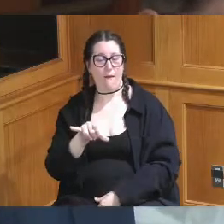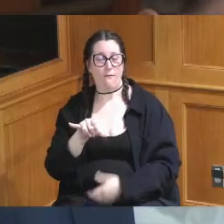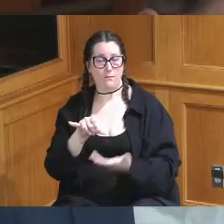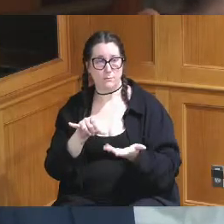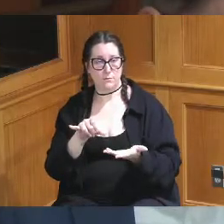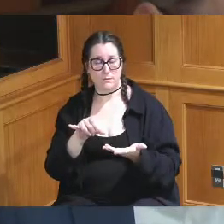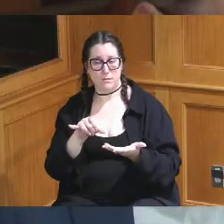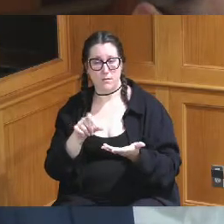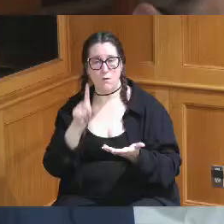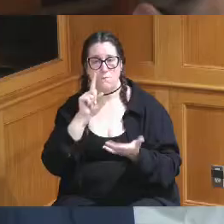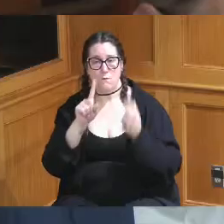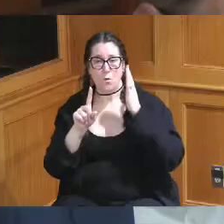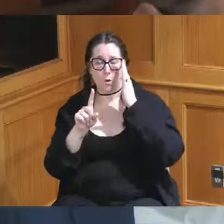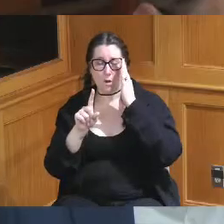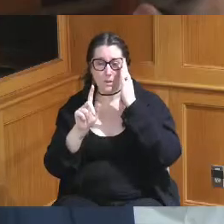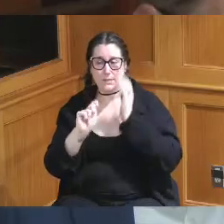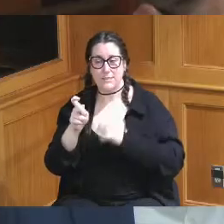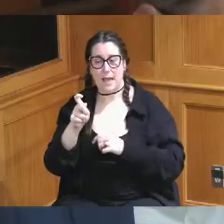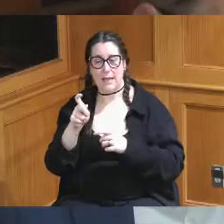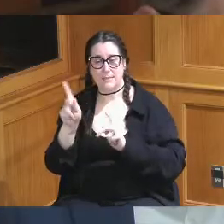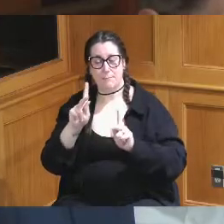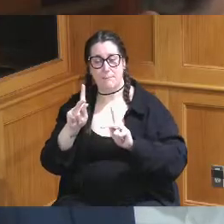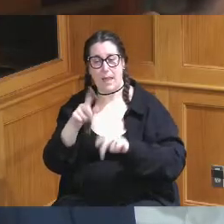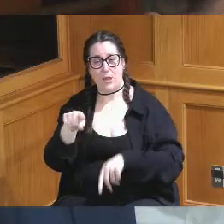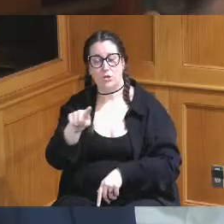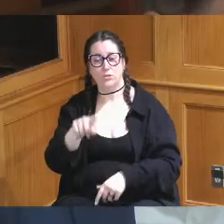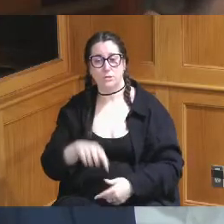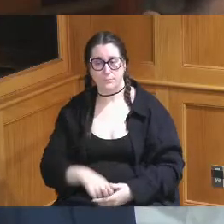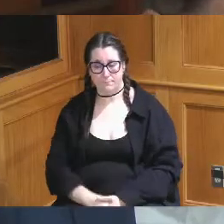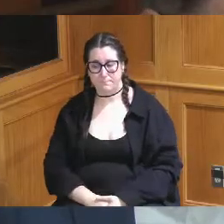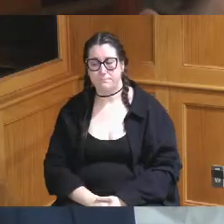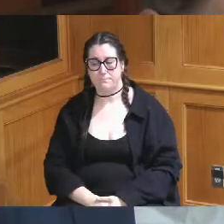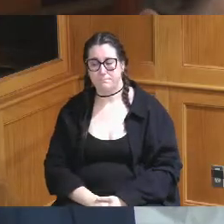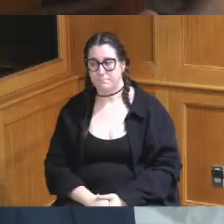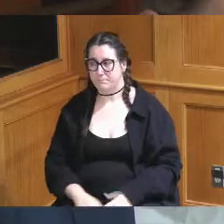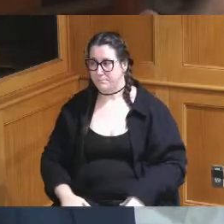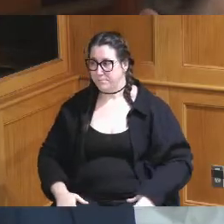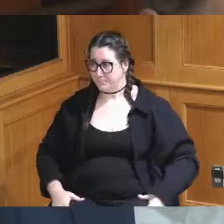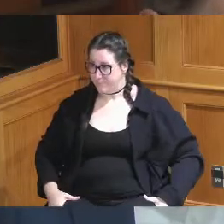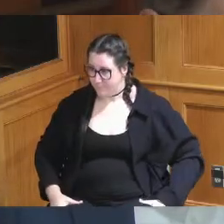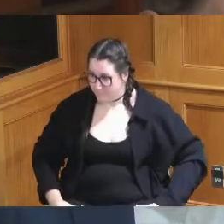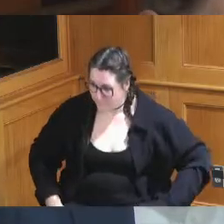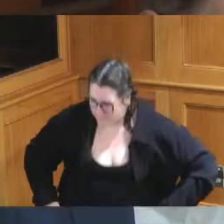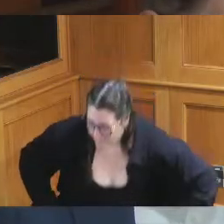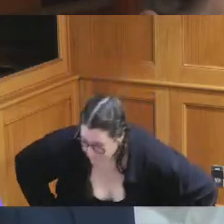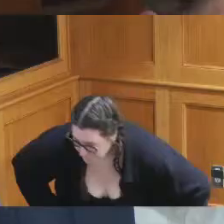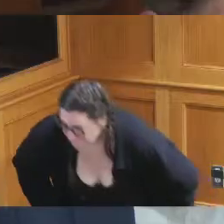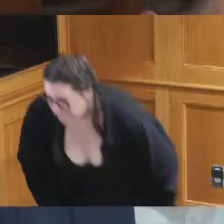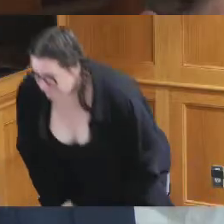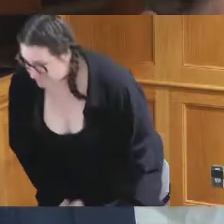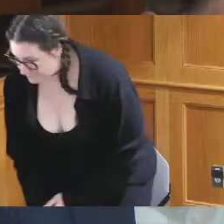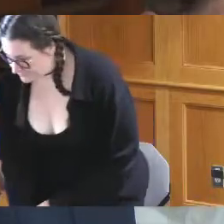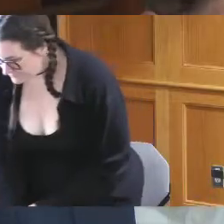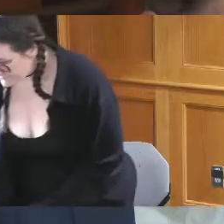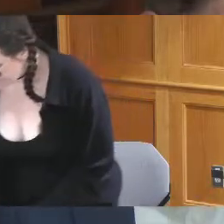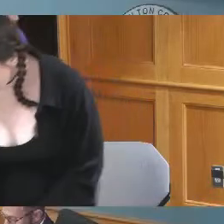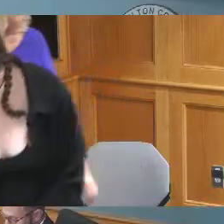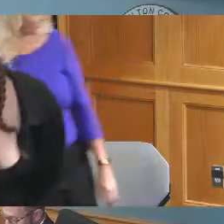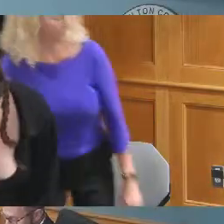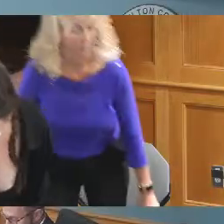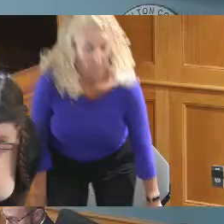on behalf of the taxpayers. Do we have a second on the motion